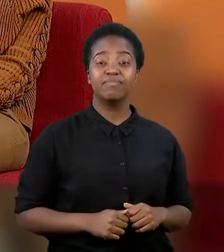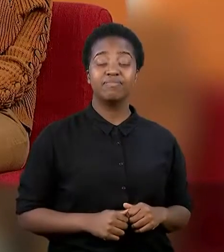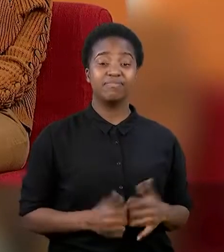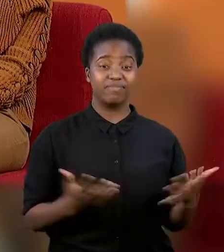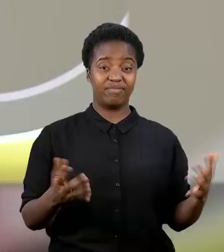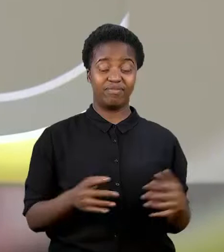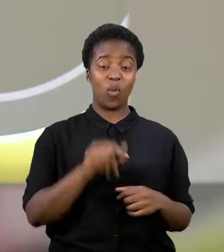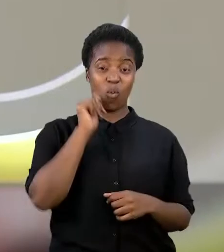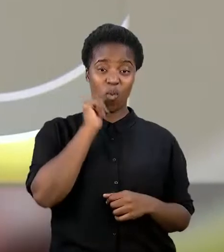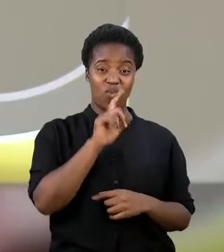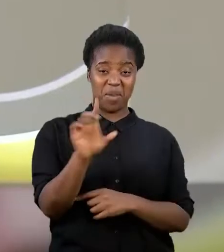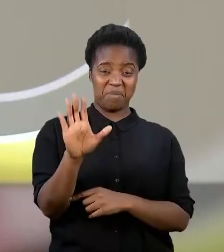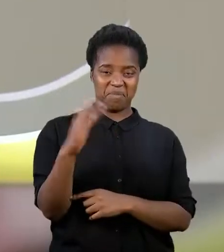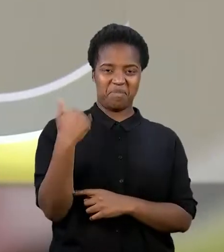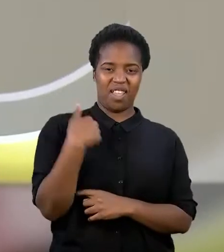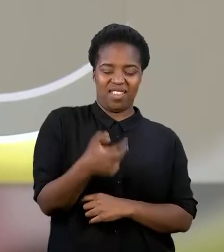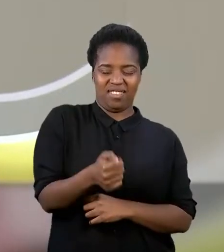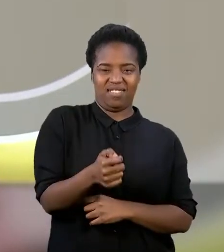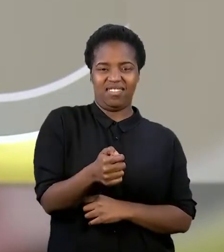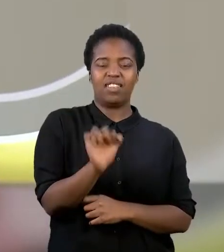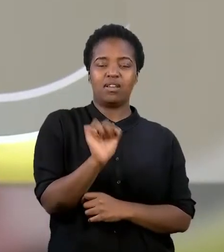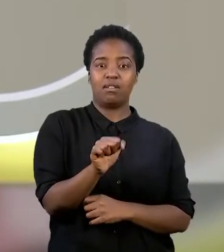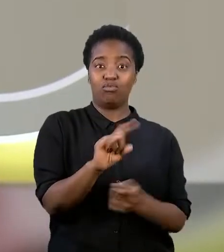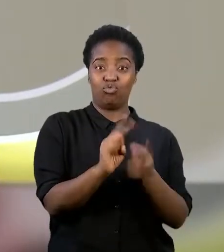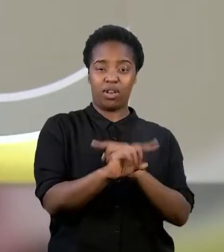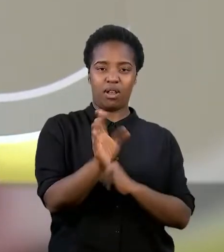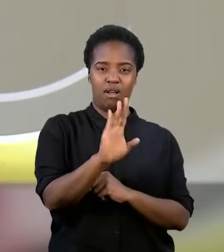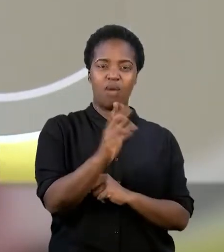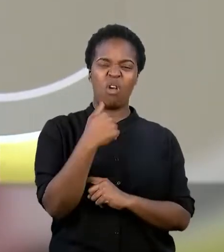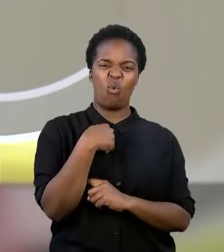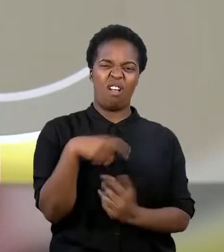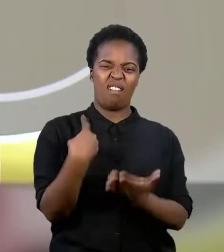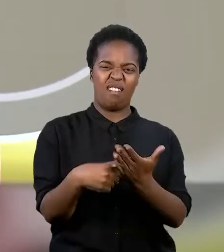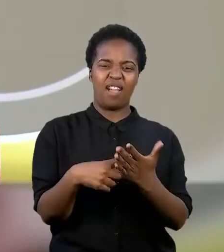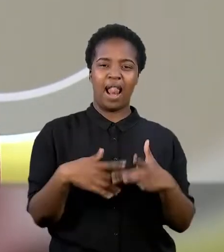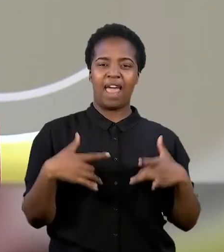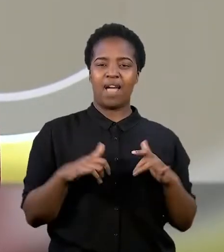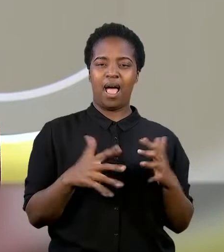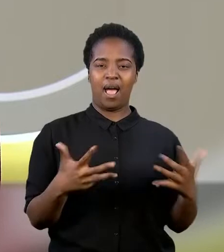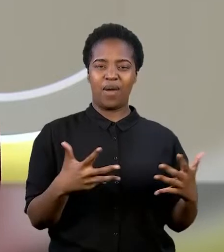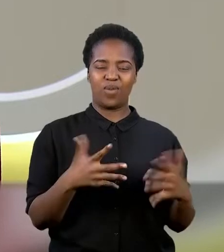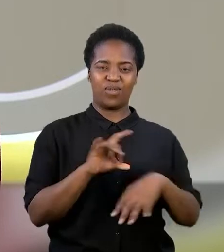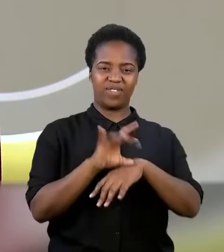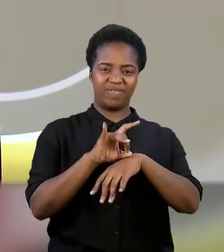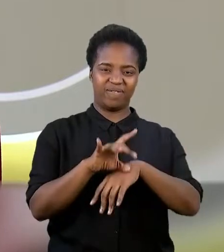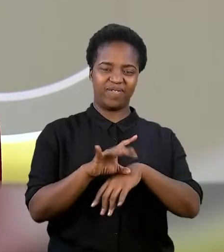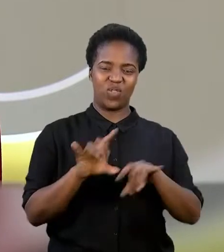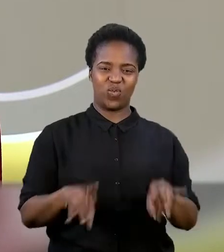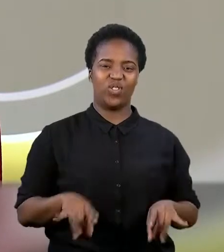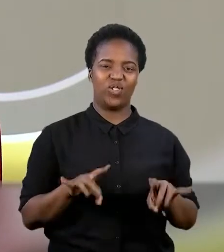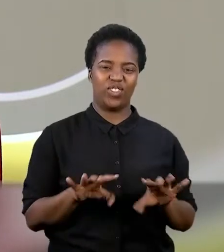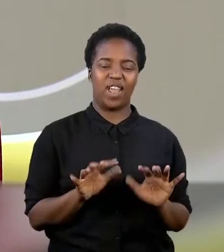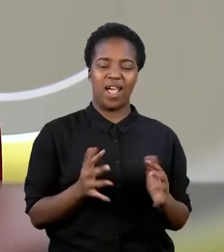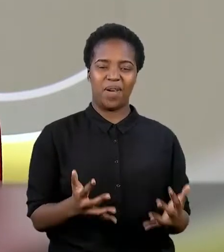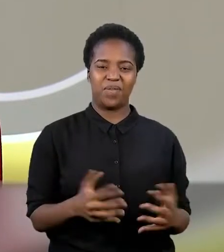teng ka morana ko ya gefu re tla bua le Richard Feha ka tsohle tse o di hlokang ho di sebedisa jwalo ka motho a